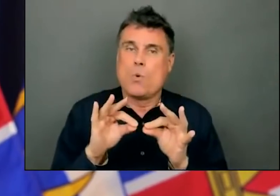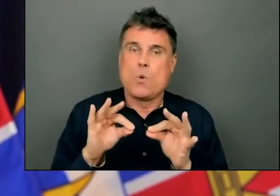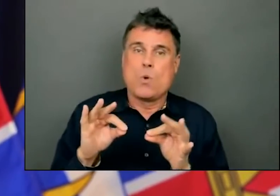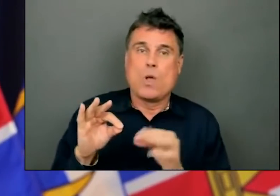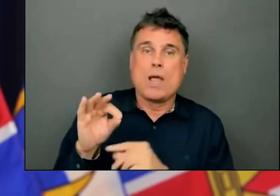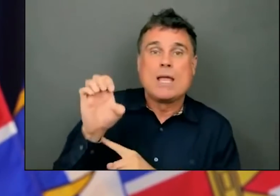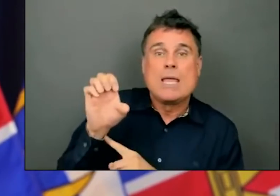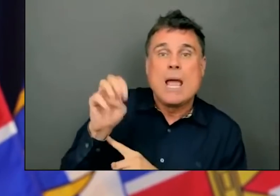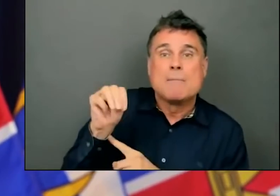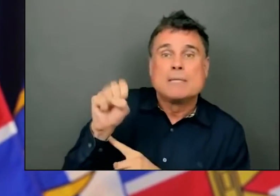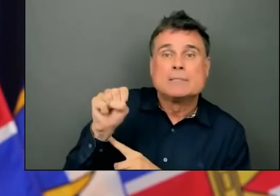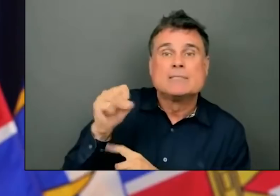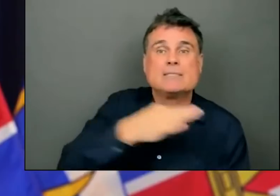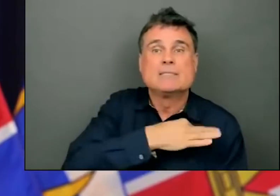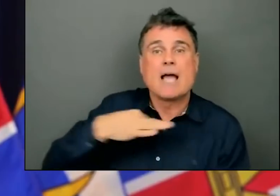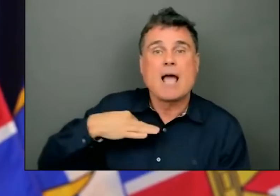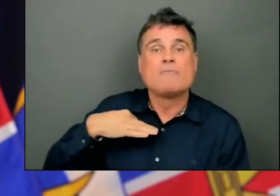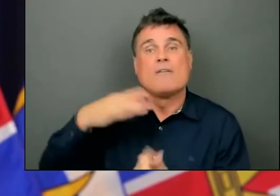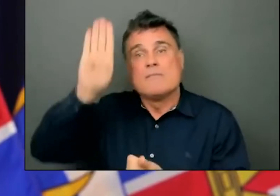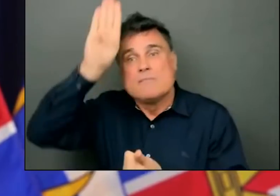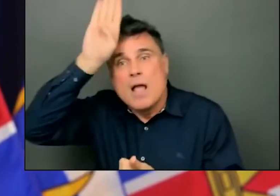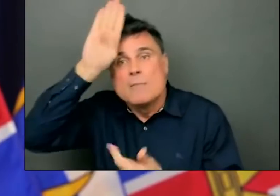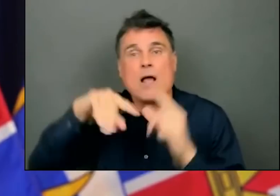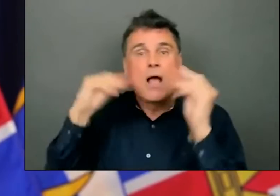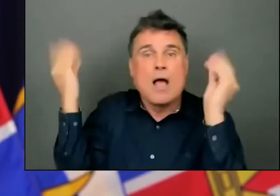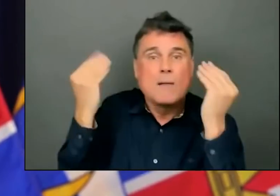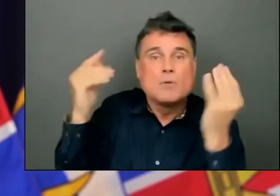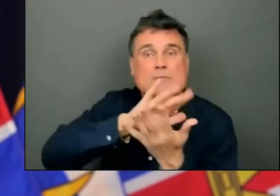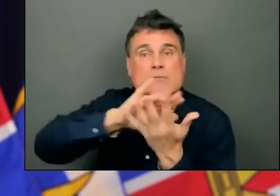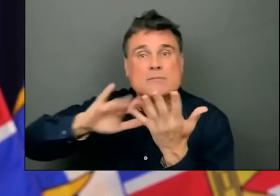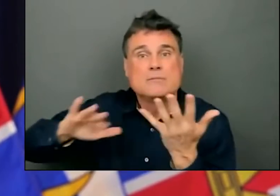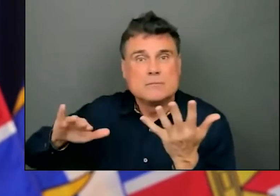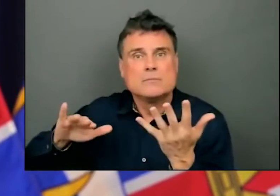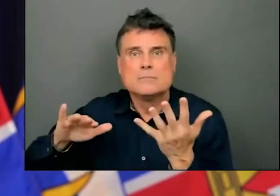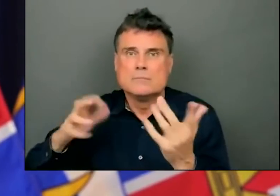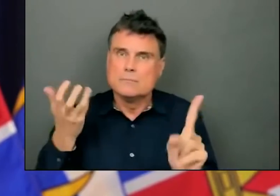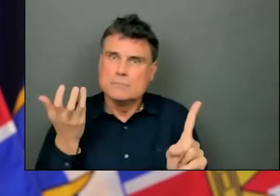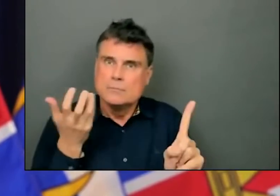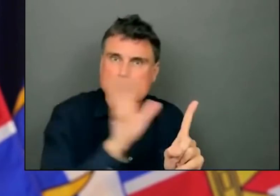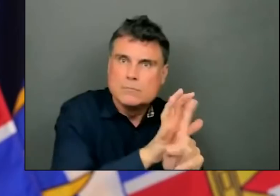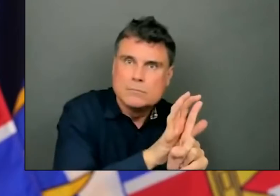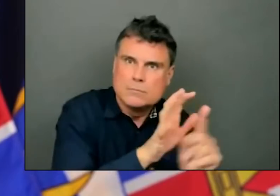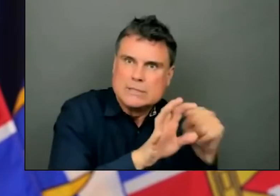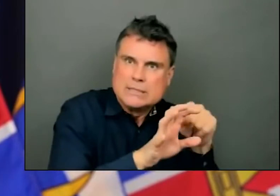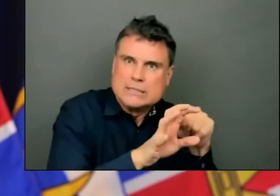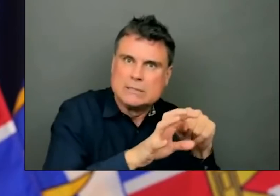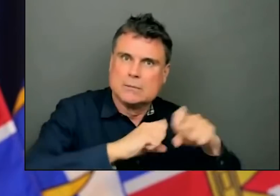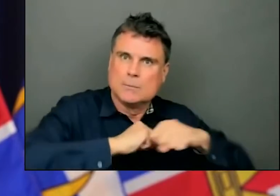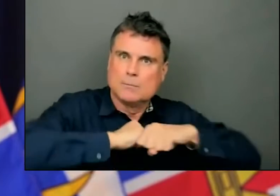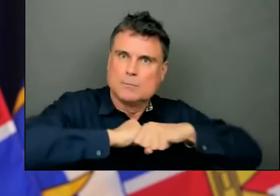firefighters are. Did you want to add? Next question comes from Maria Weisgarber, CTV.